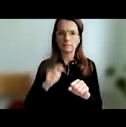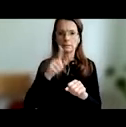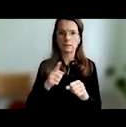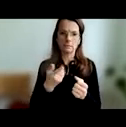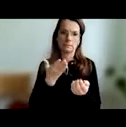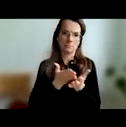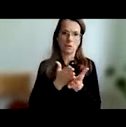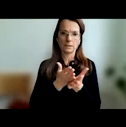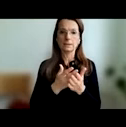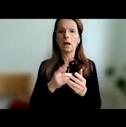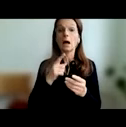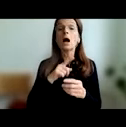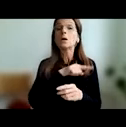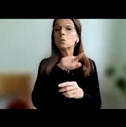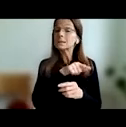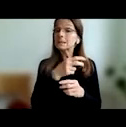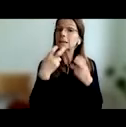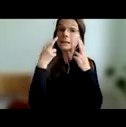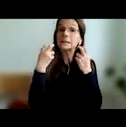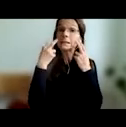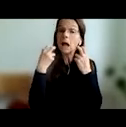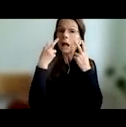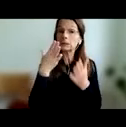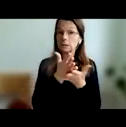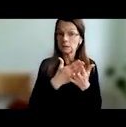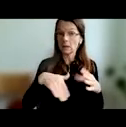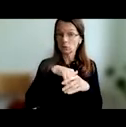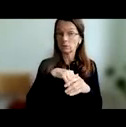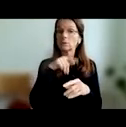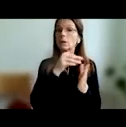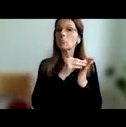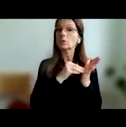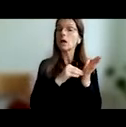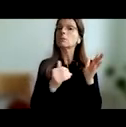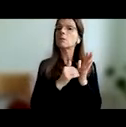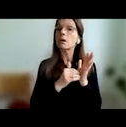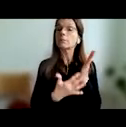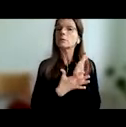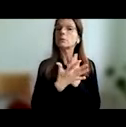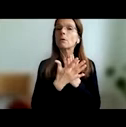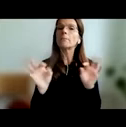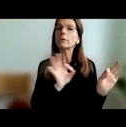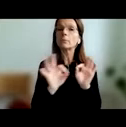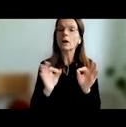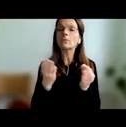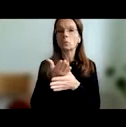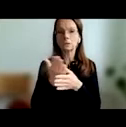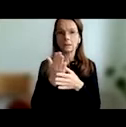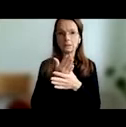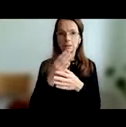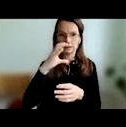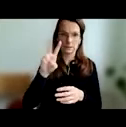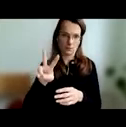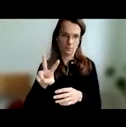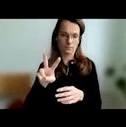with real-time data and future competencies and occupations. Job seekers will be able to use the data